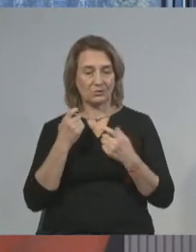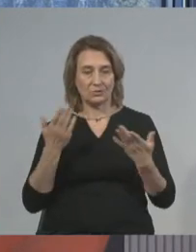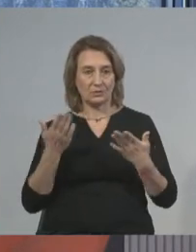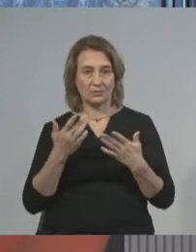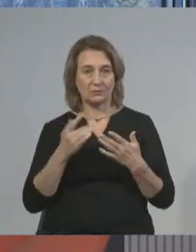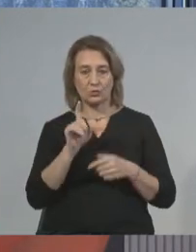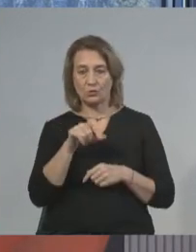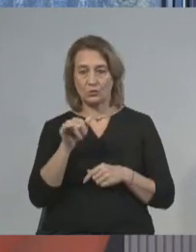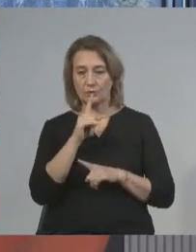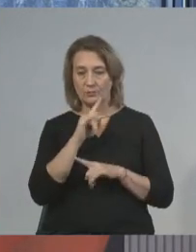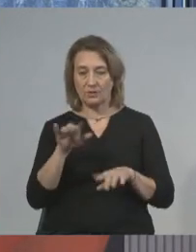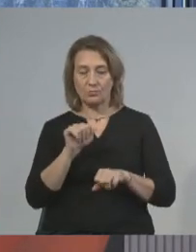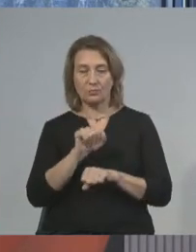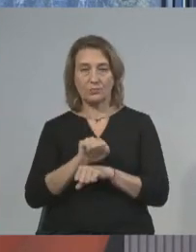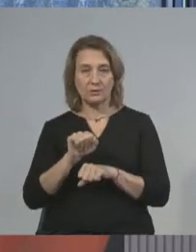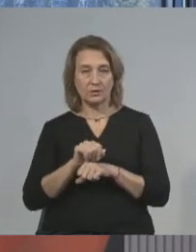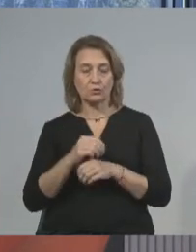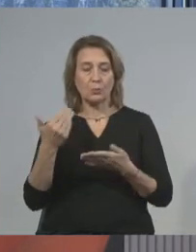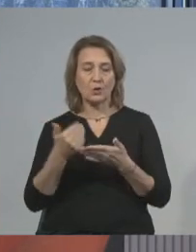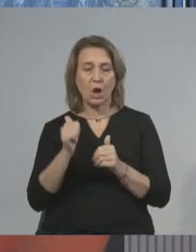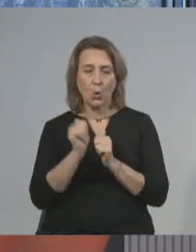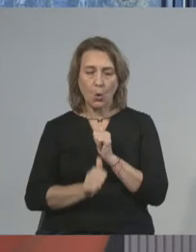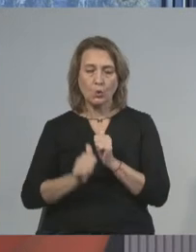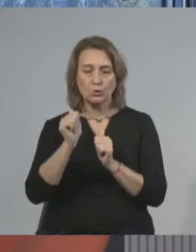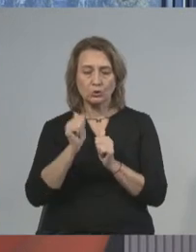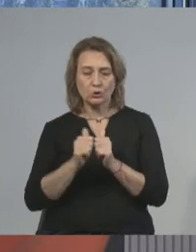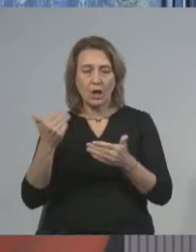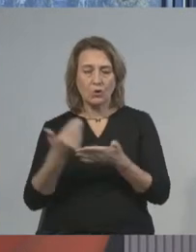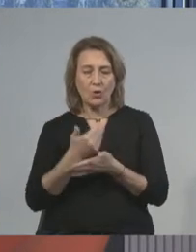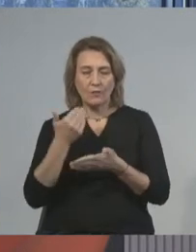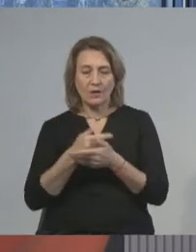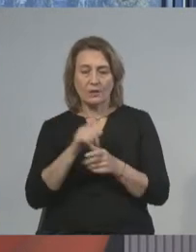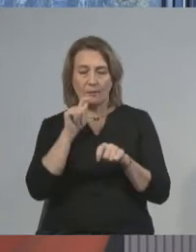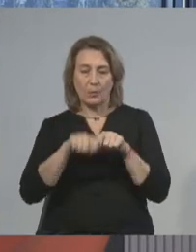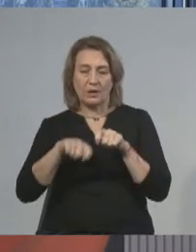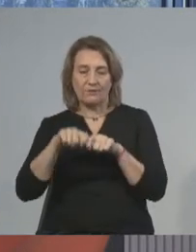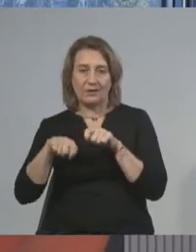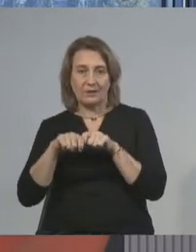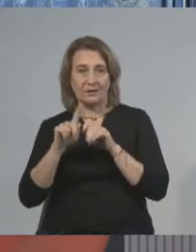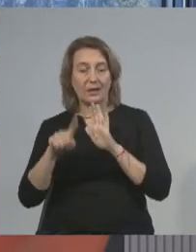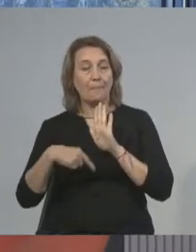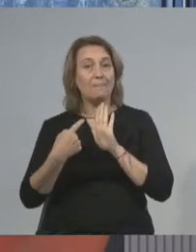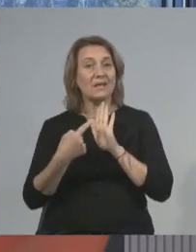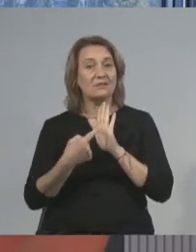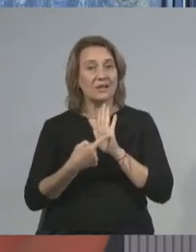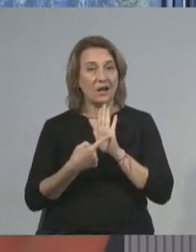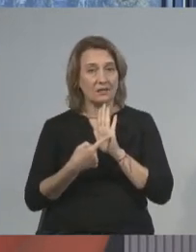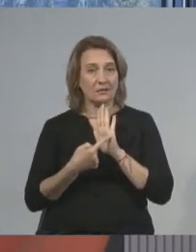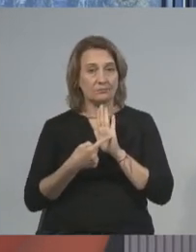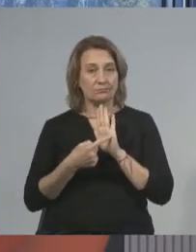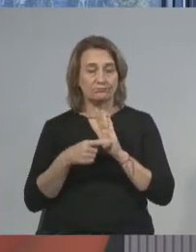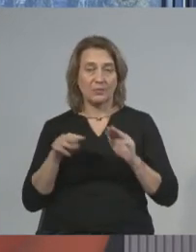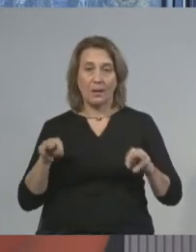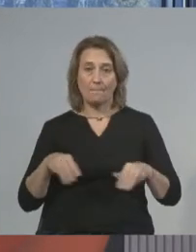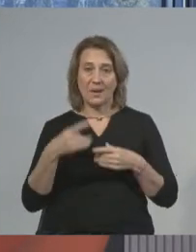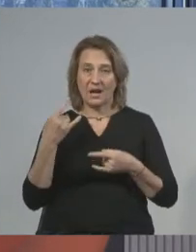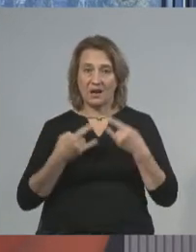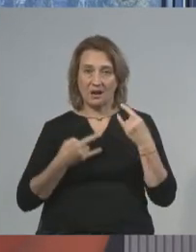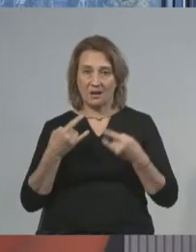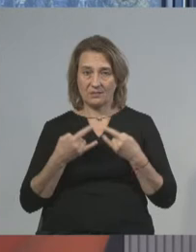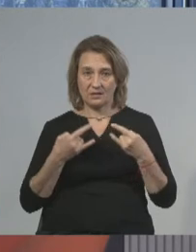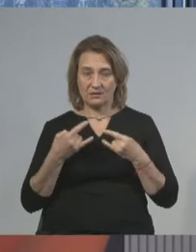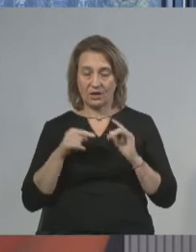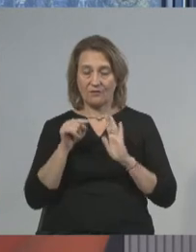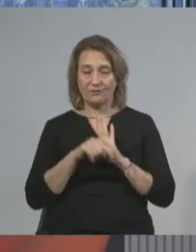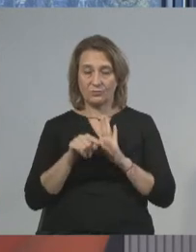this ocean of fake news and i i think it's quite difficult almost unreal so i